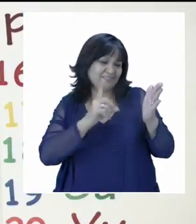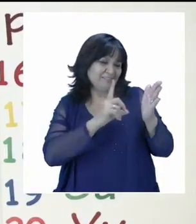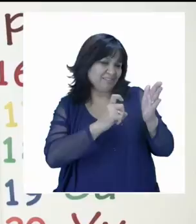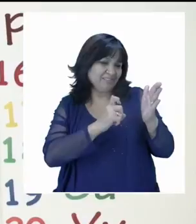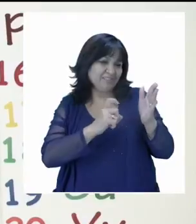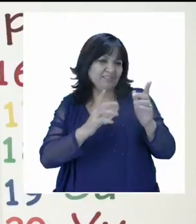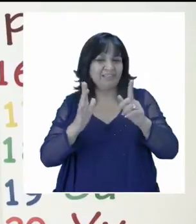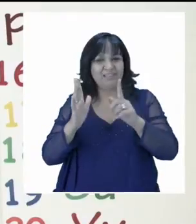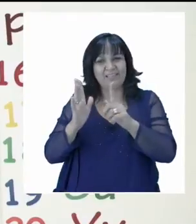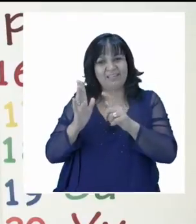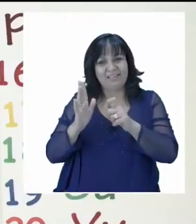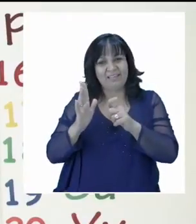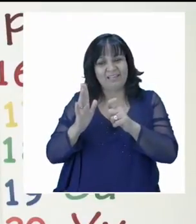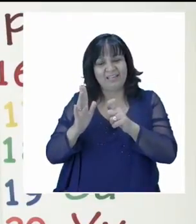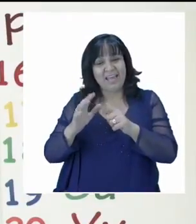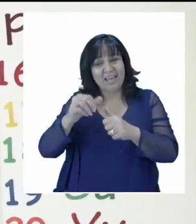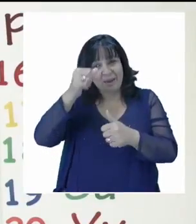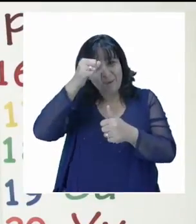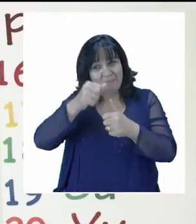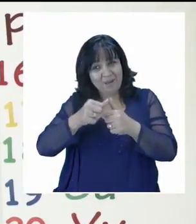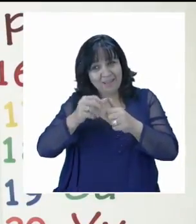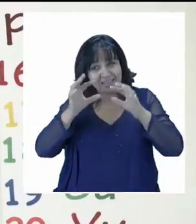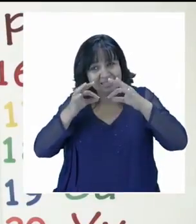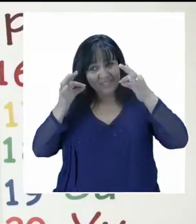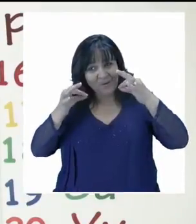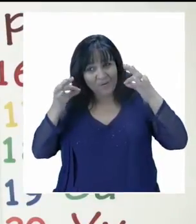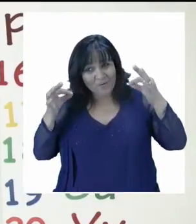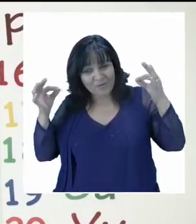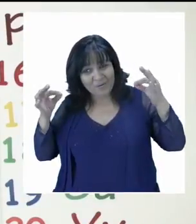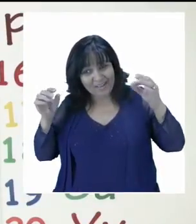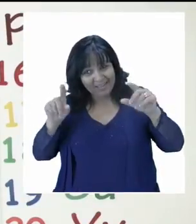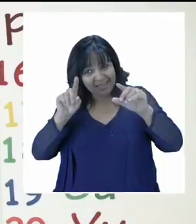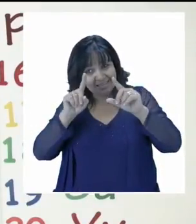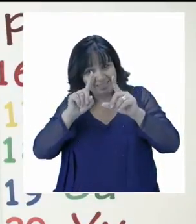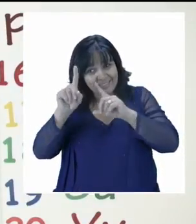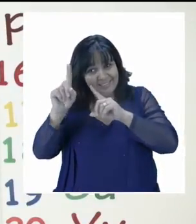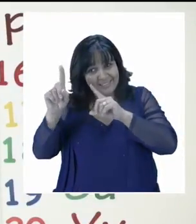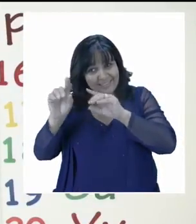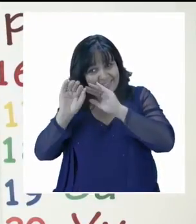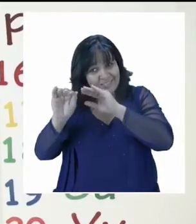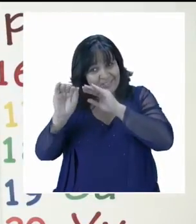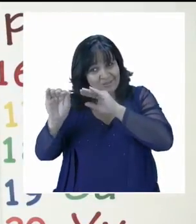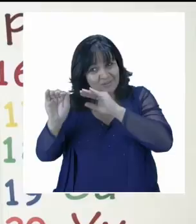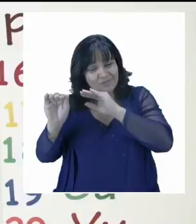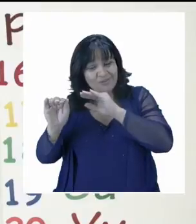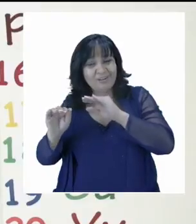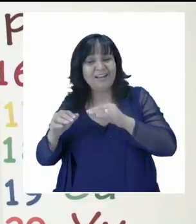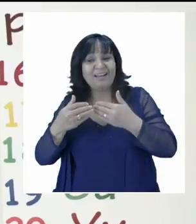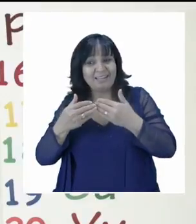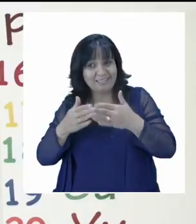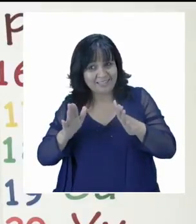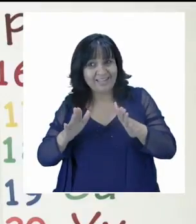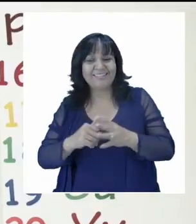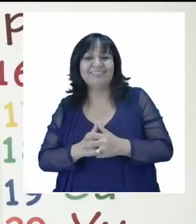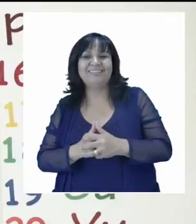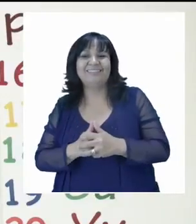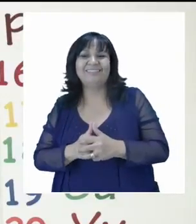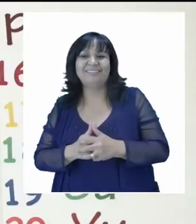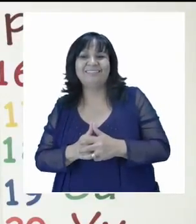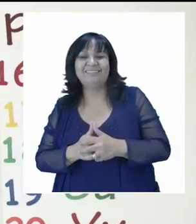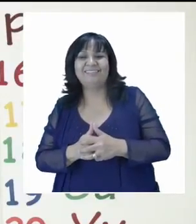taught you a new song to help us sanitize. Are you ready? Let's go.